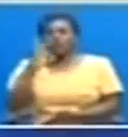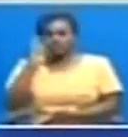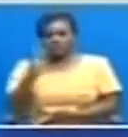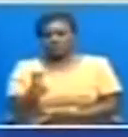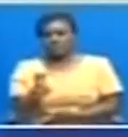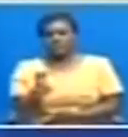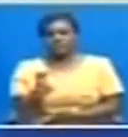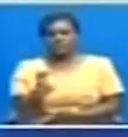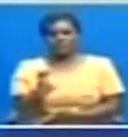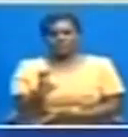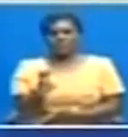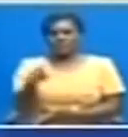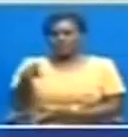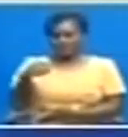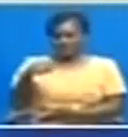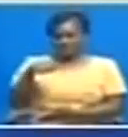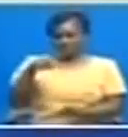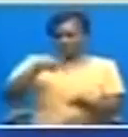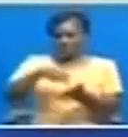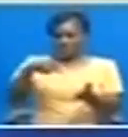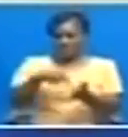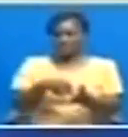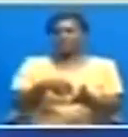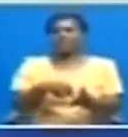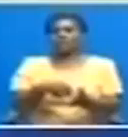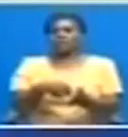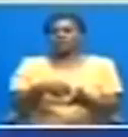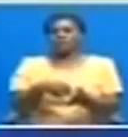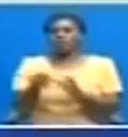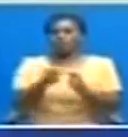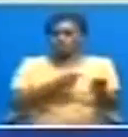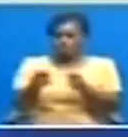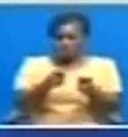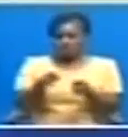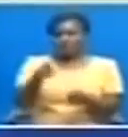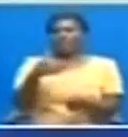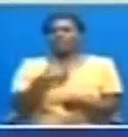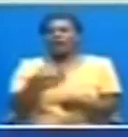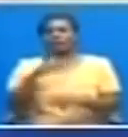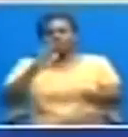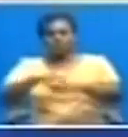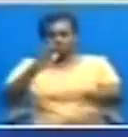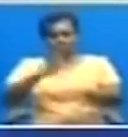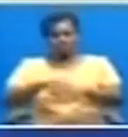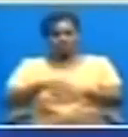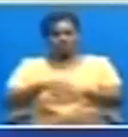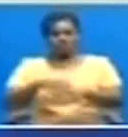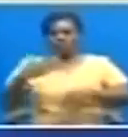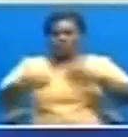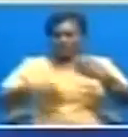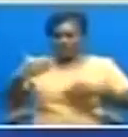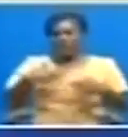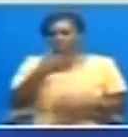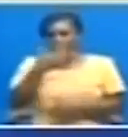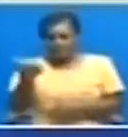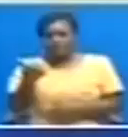It's going to be a great tournament. We just need to control what we can control, put our game on the park and play to the